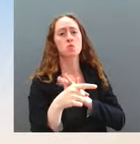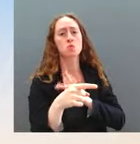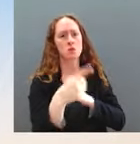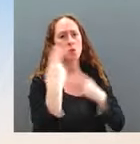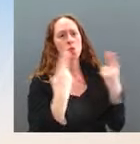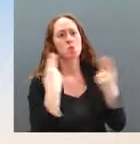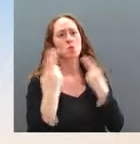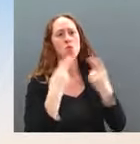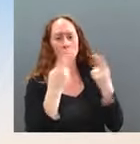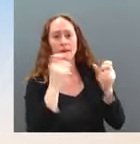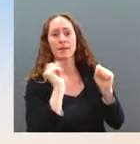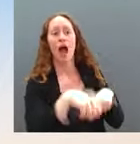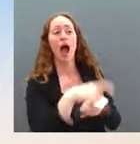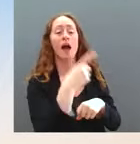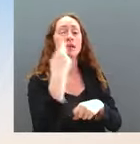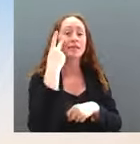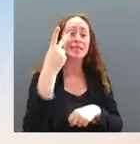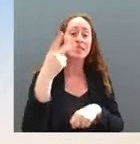note that